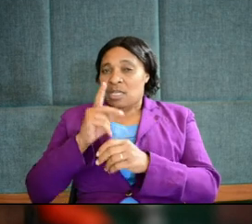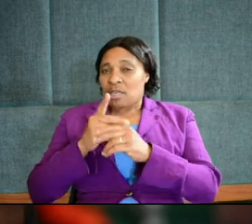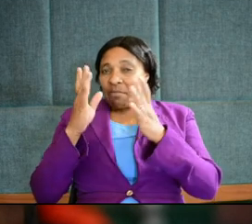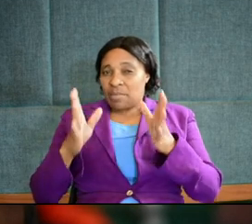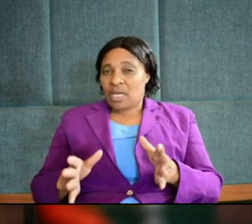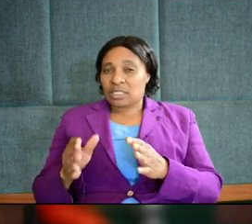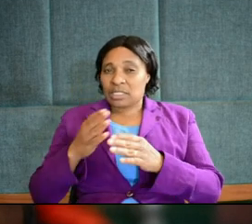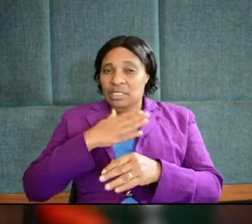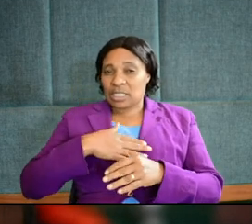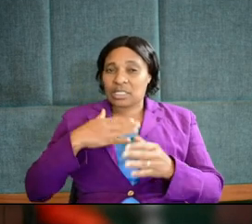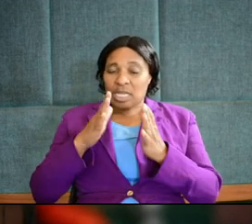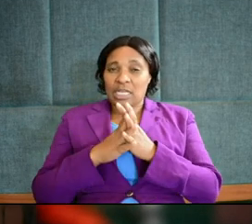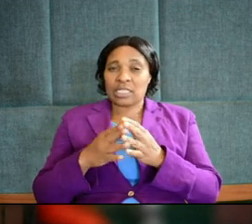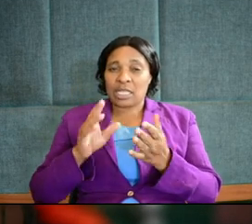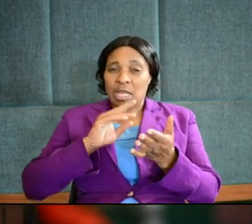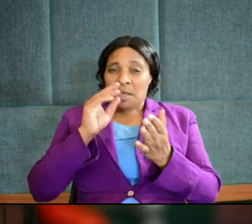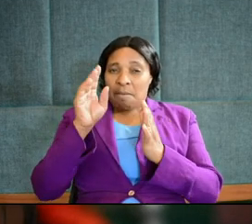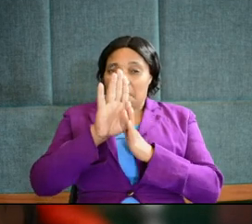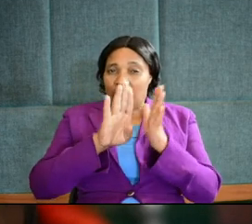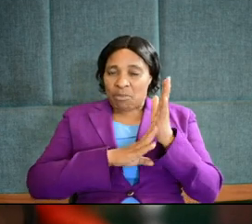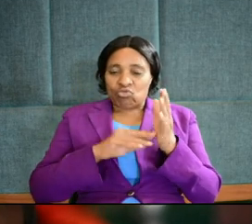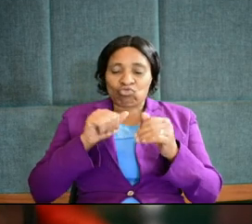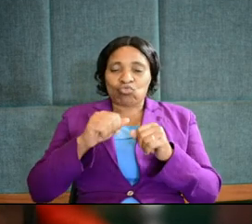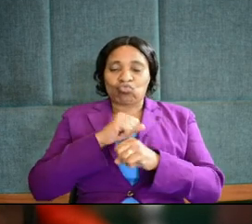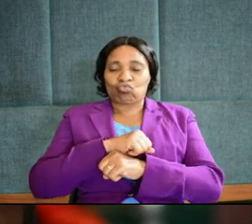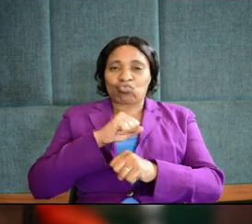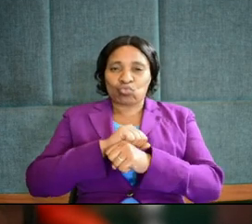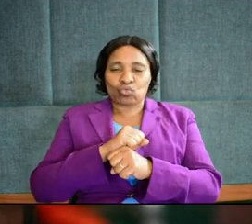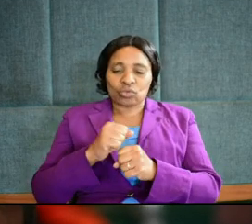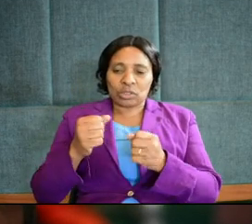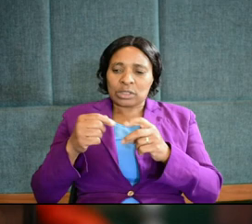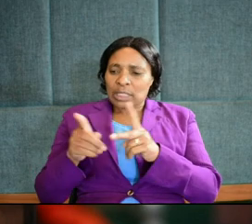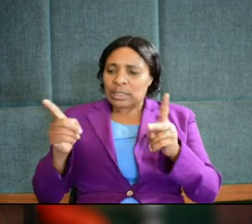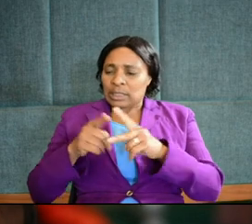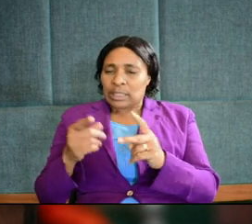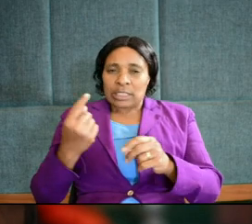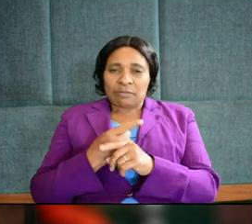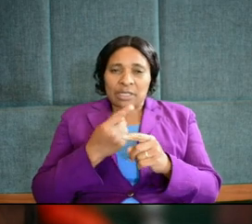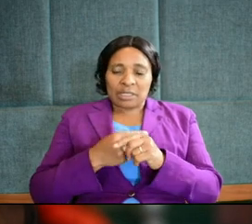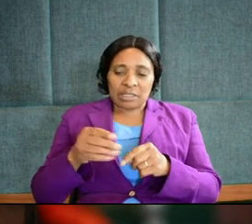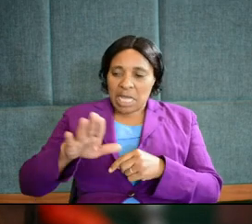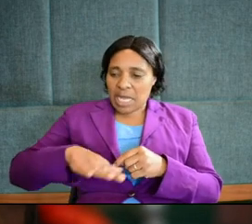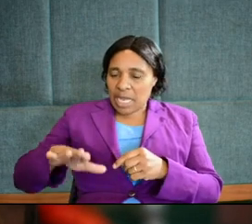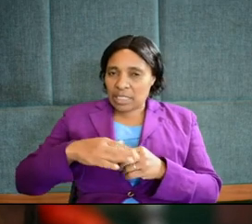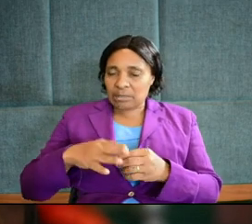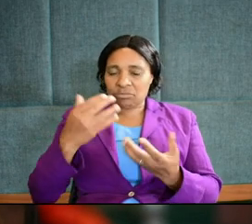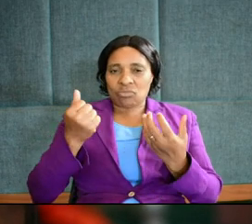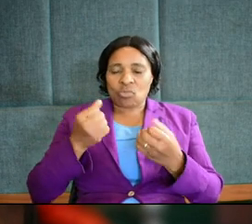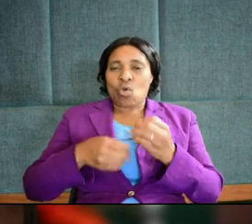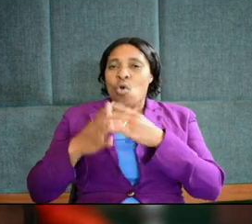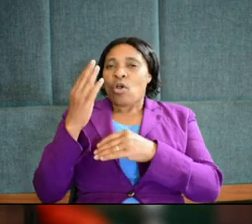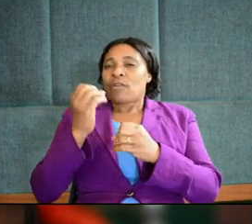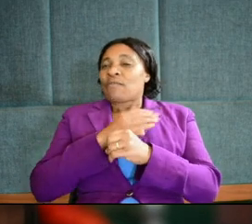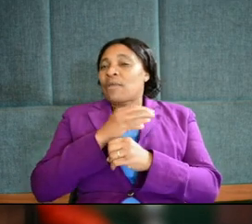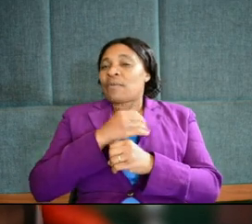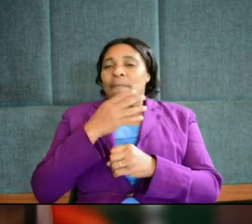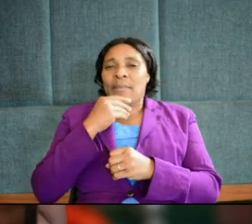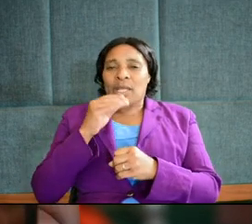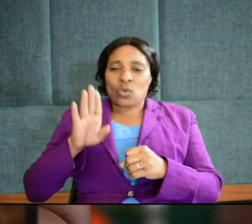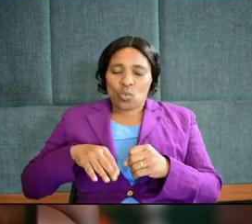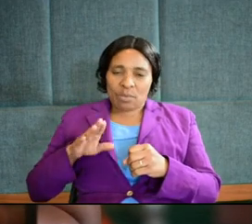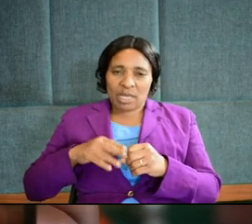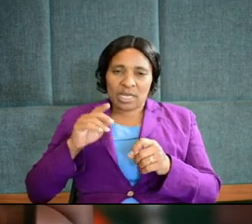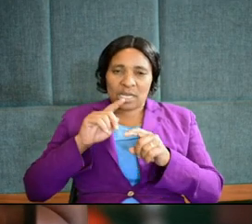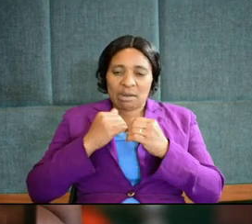in the scriptures. These schools, established in different localities and conducted by God-fearing men and women, as the